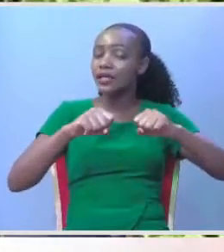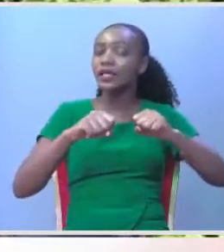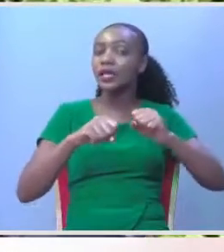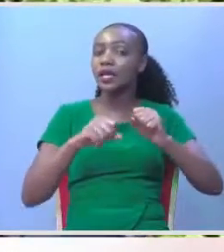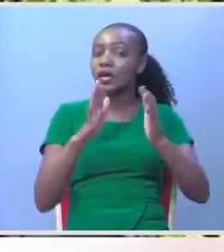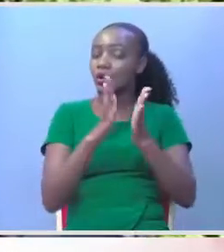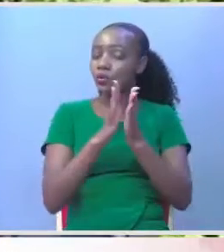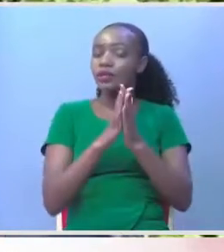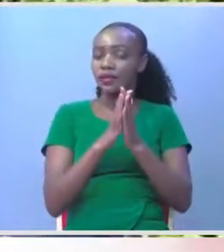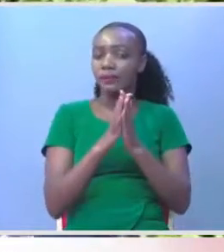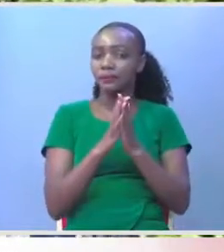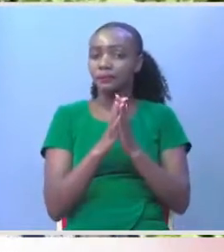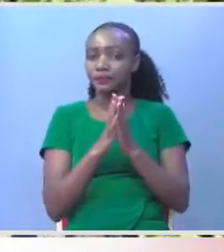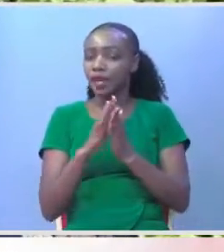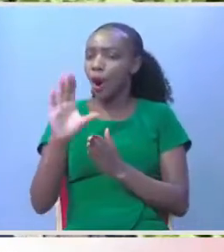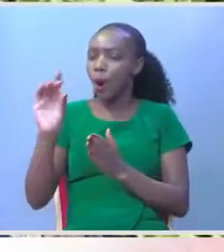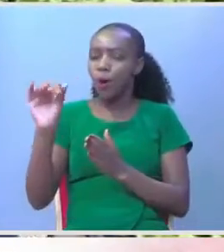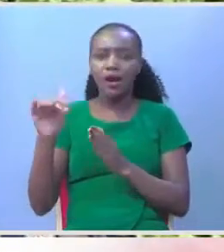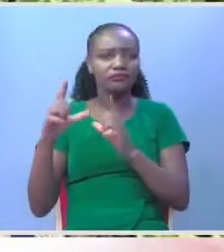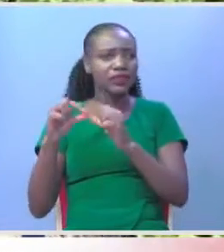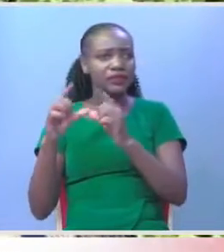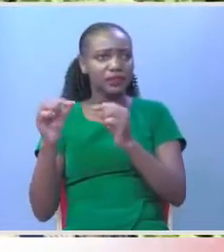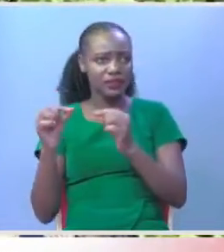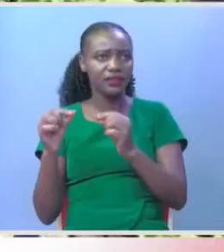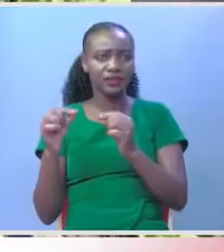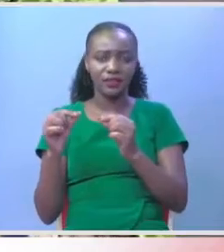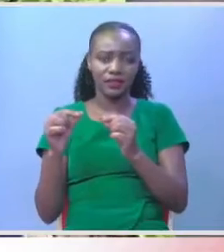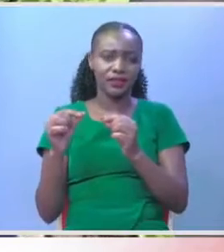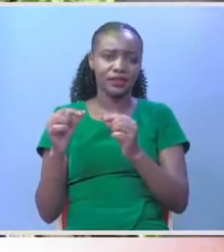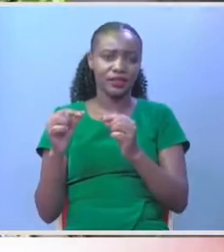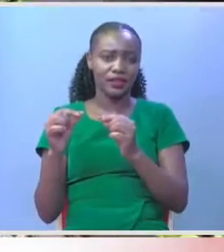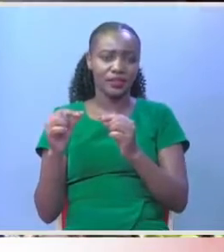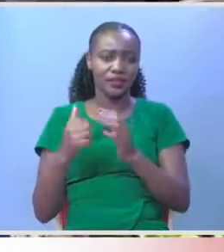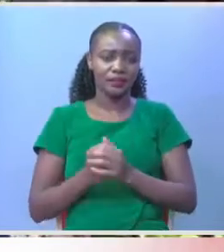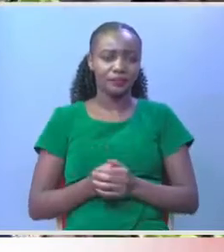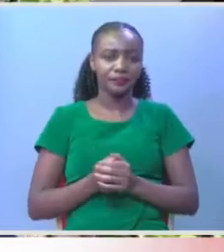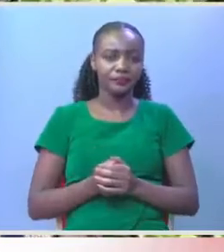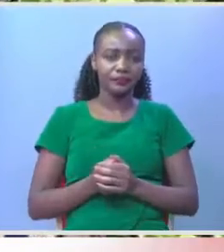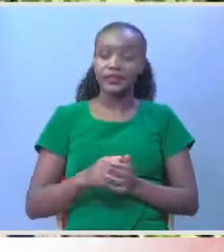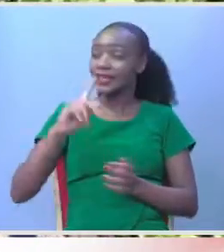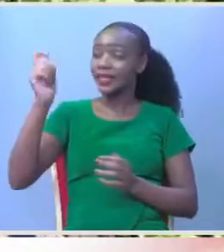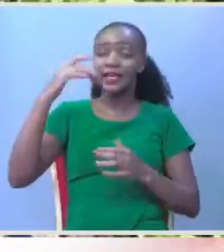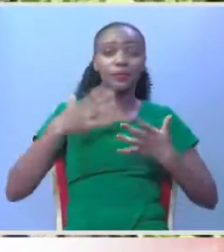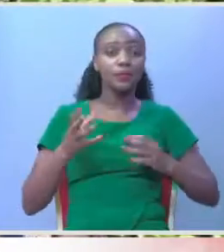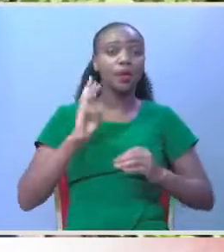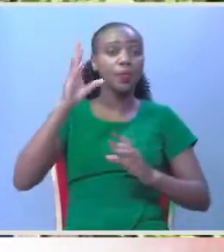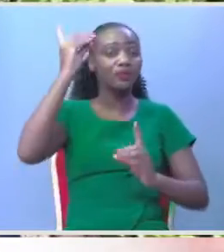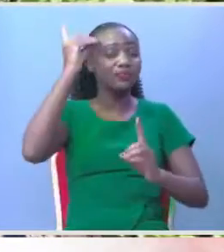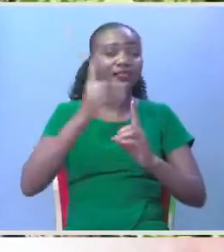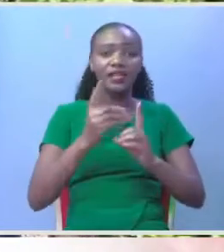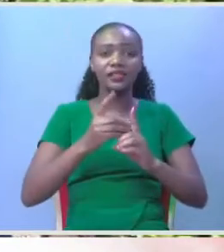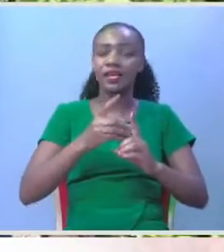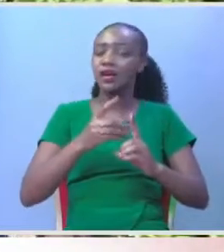I think those were the Oka sentiments. No candidate is going to impose on the people of Kenya. There are no more